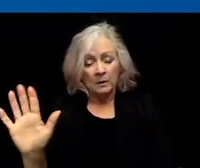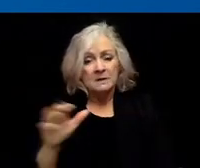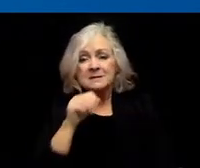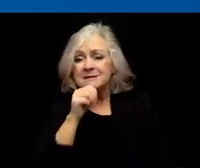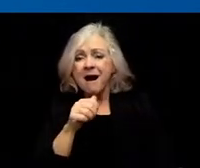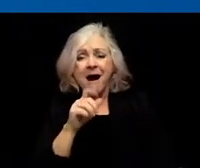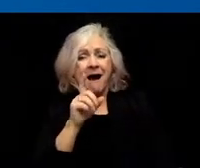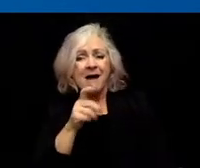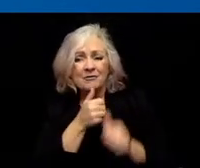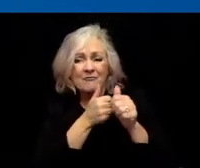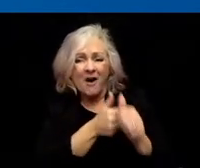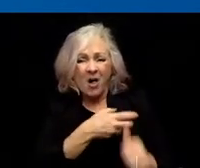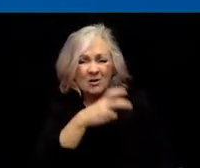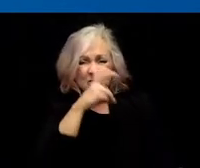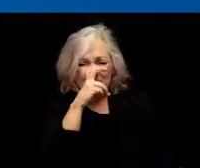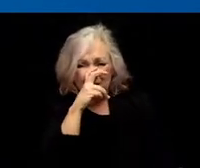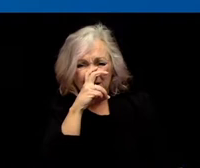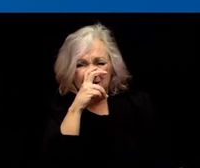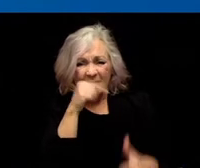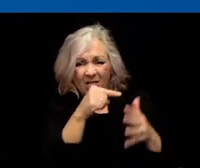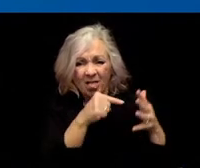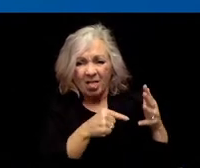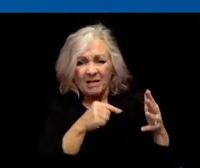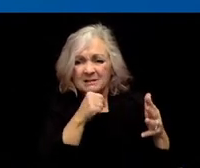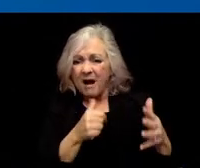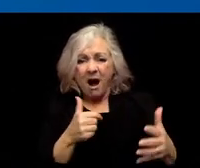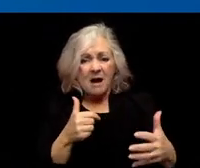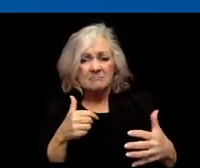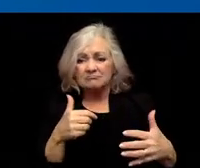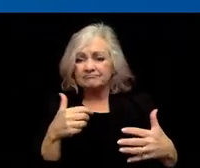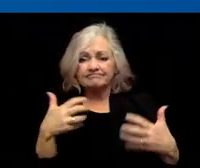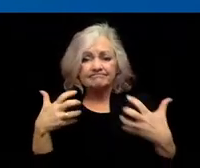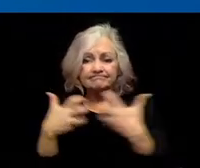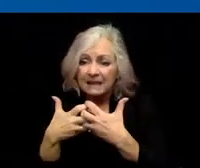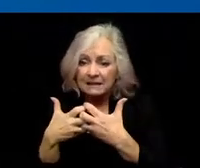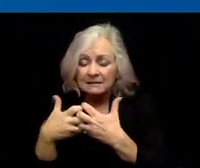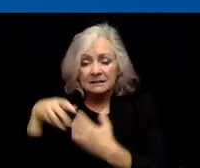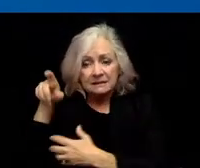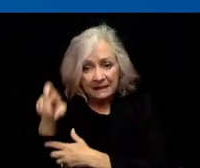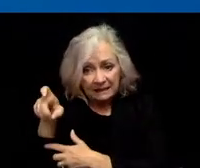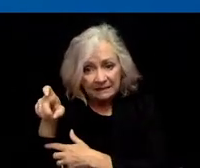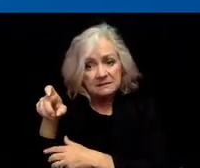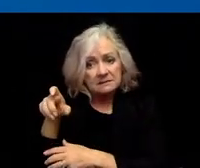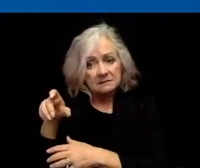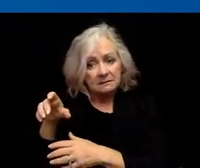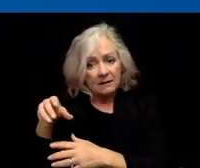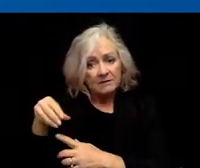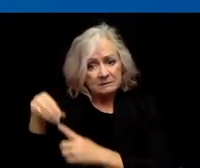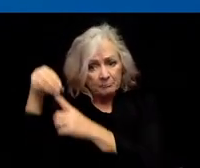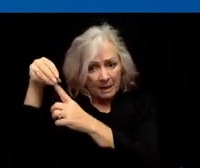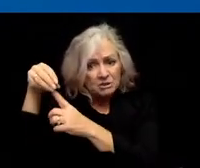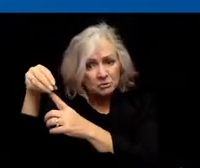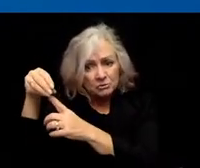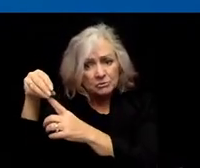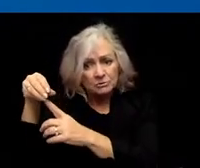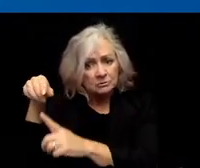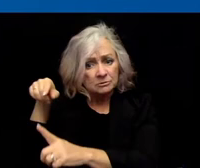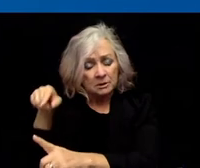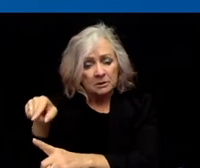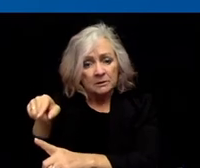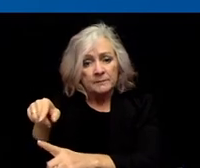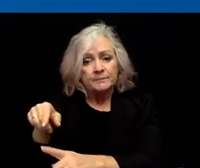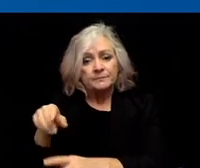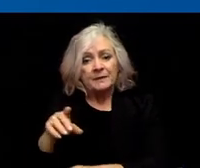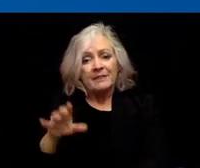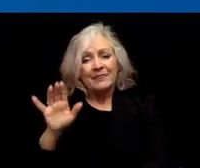with disabilities or be responsive to their distinct priorities and experiences. And it really seeks to